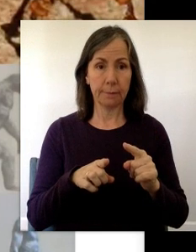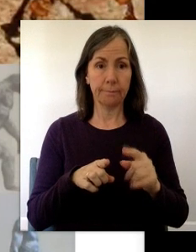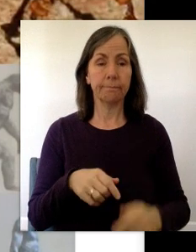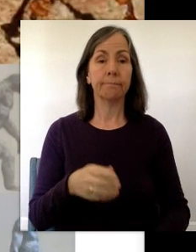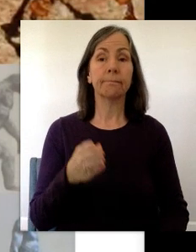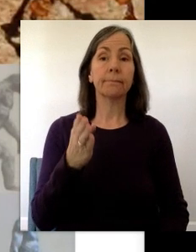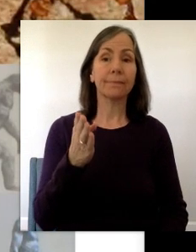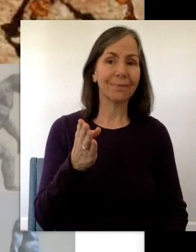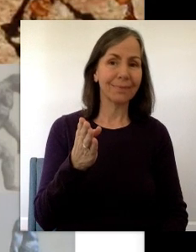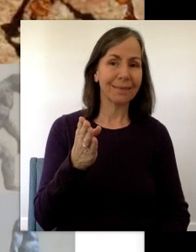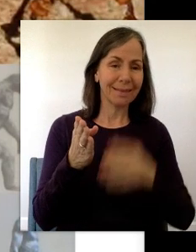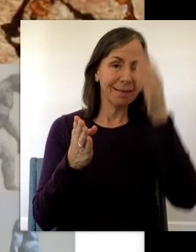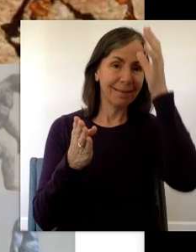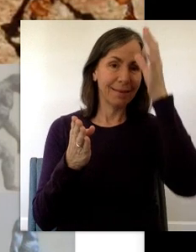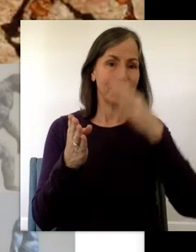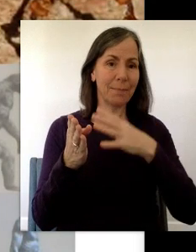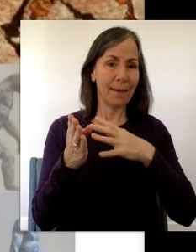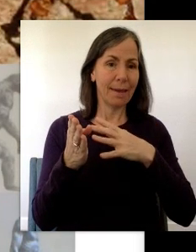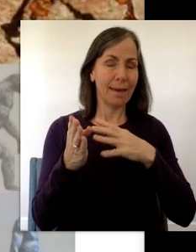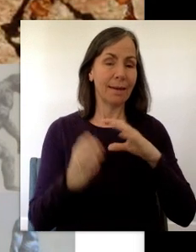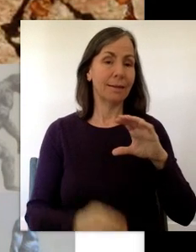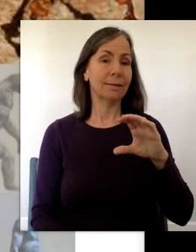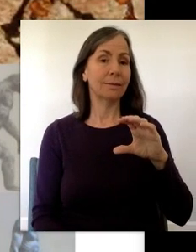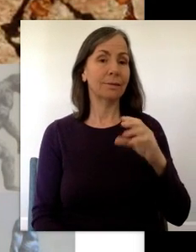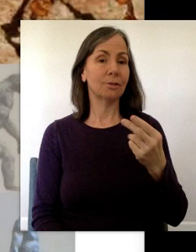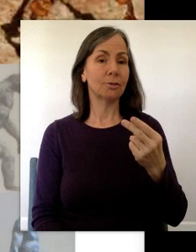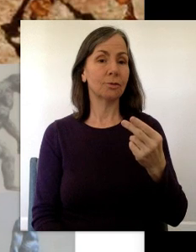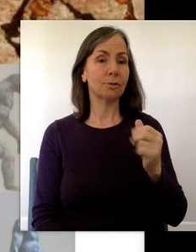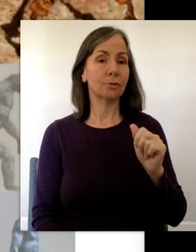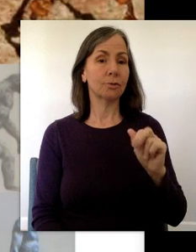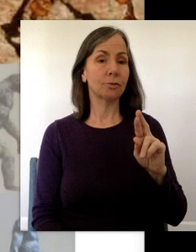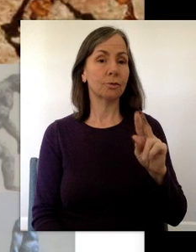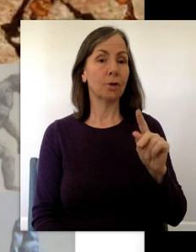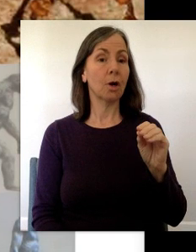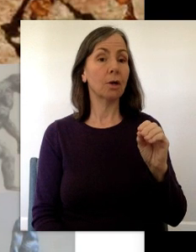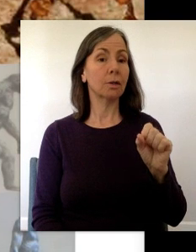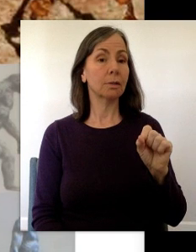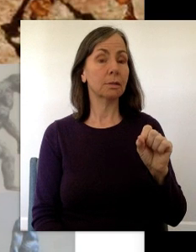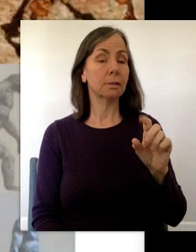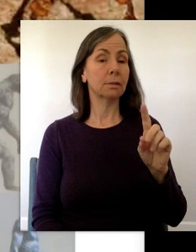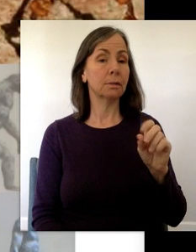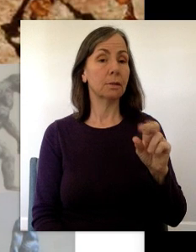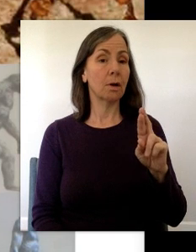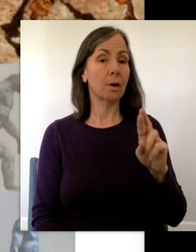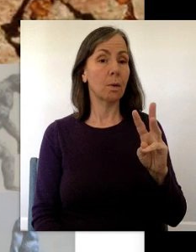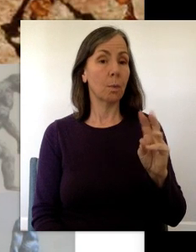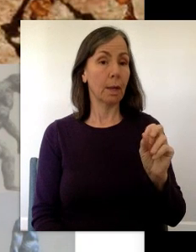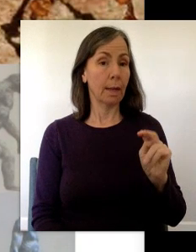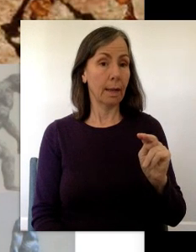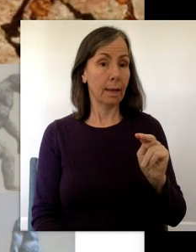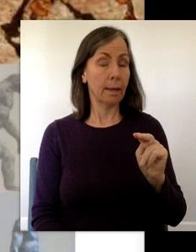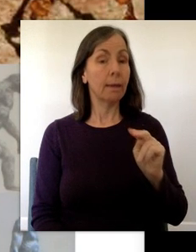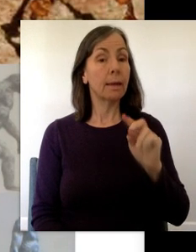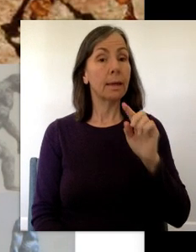This is a picture of Darwin, Charles Darwin, who you read about, who came up with the theory.